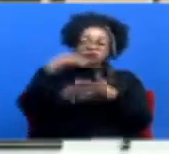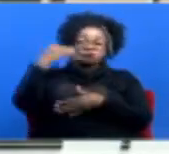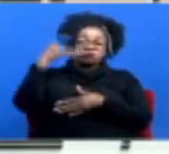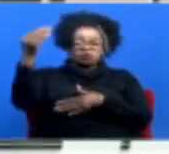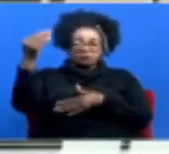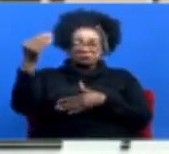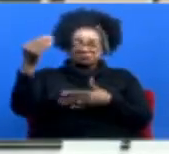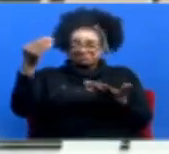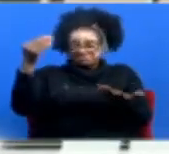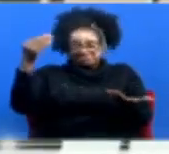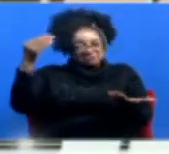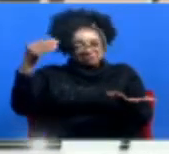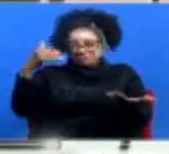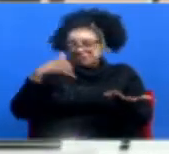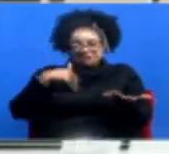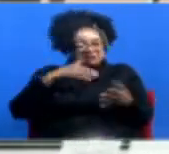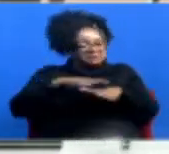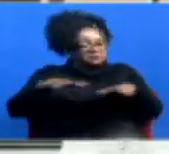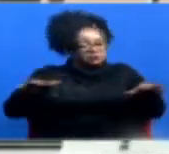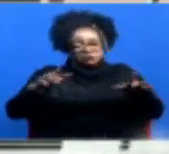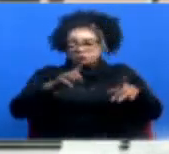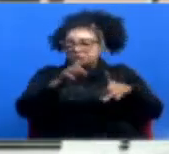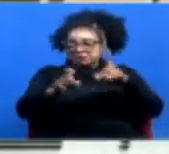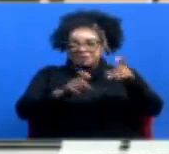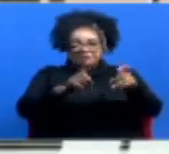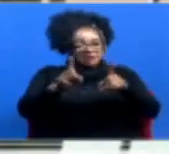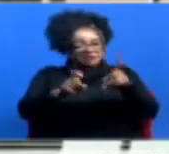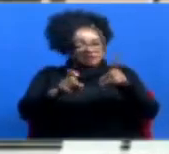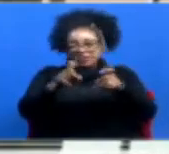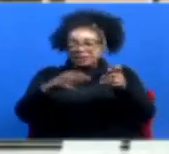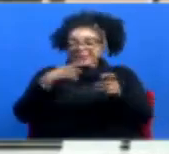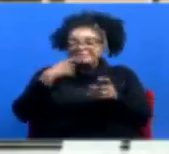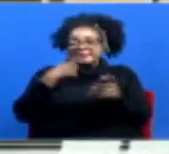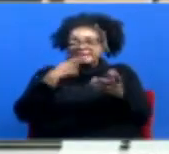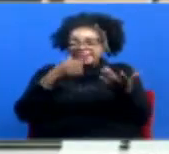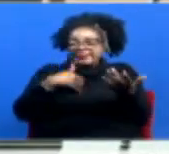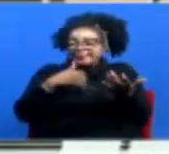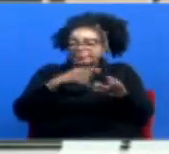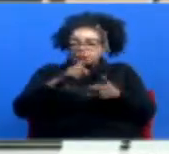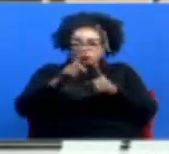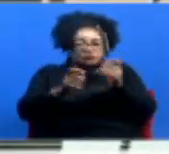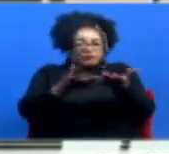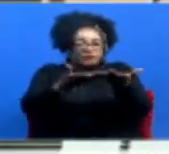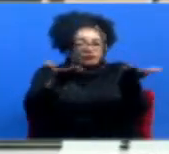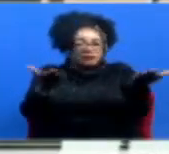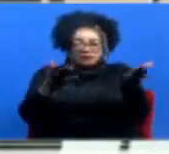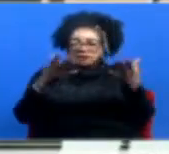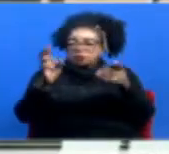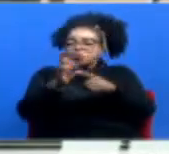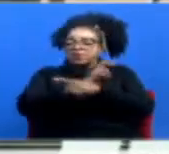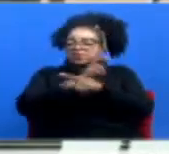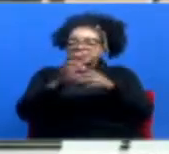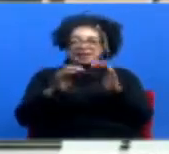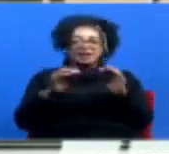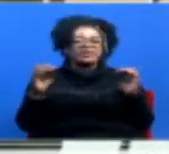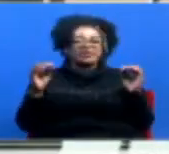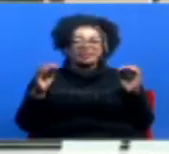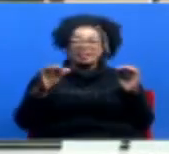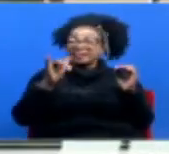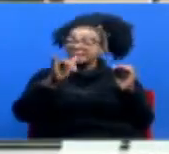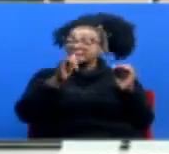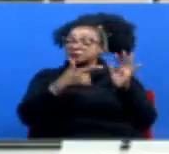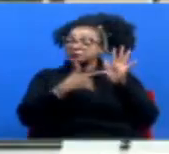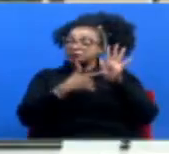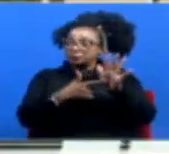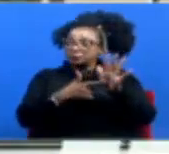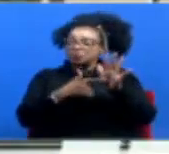the prosecution declined to examine them, claiming that they did not have questions for this witness. This would appear to be a